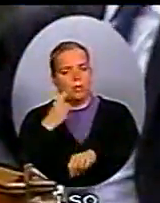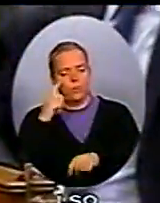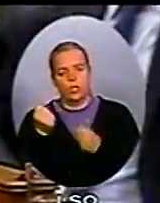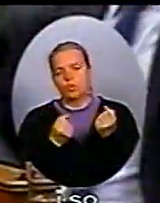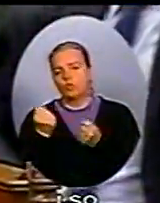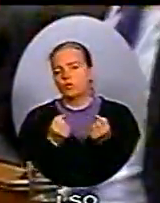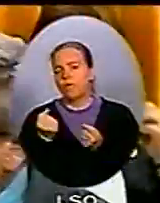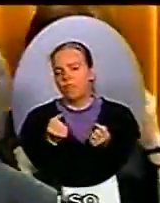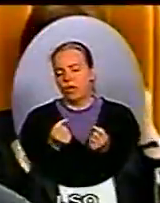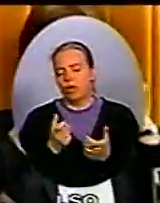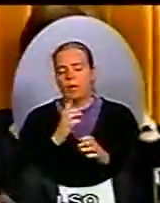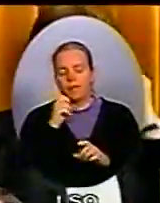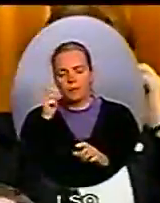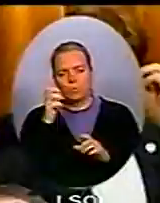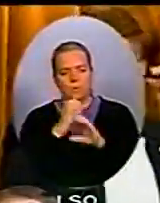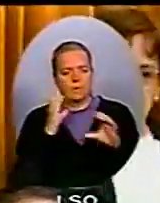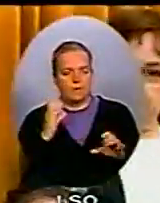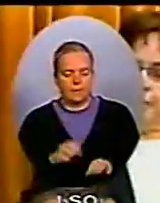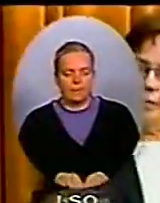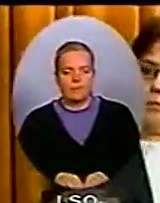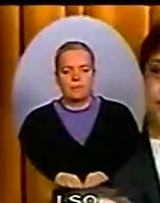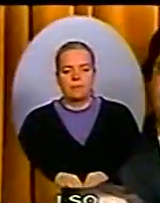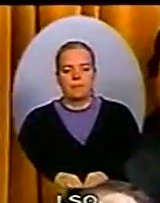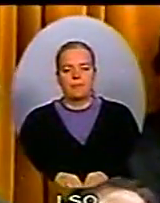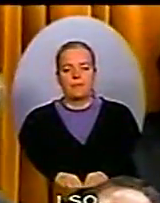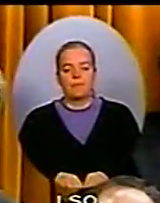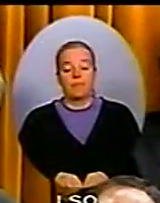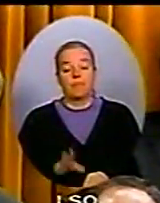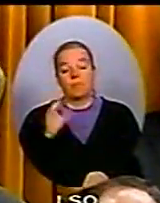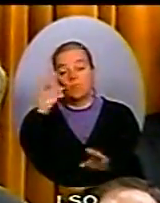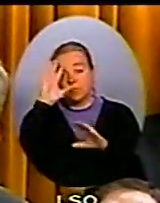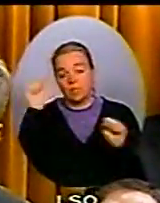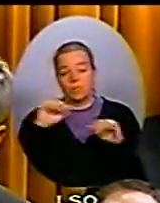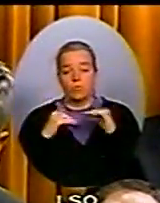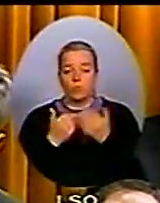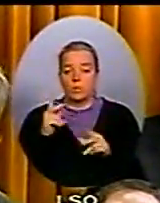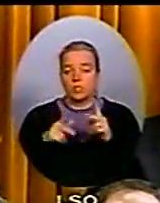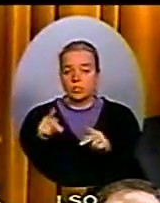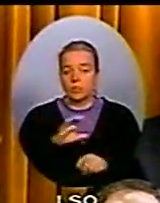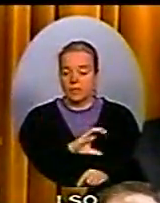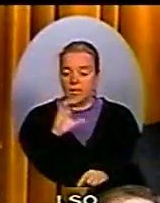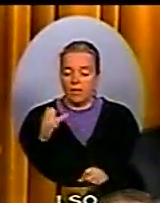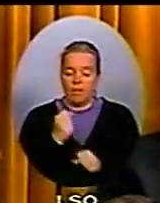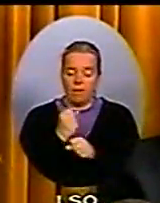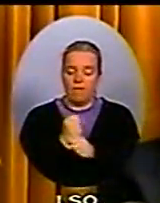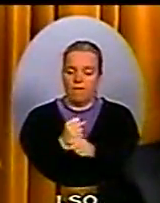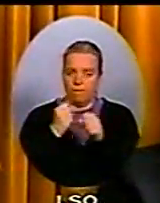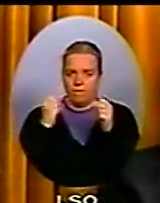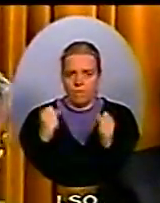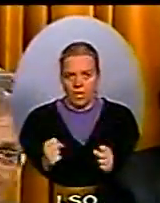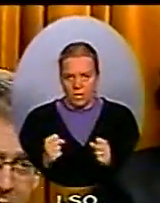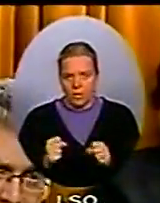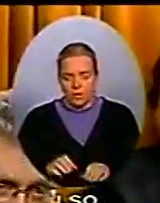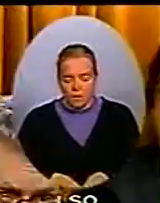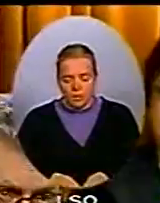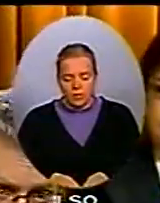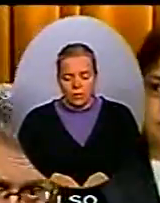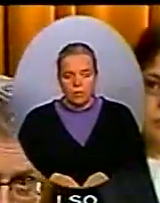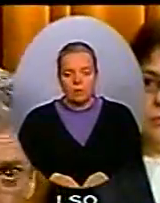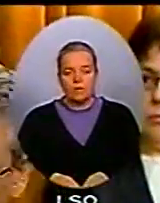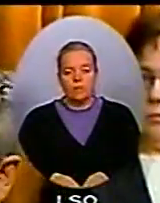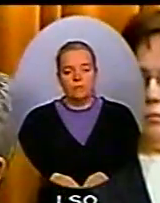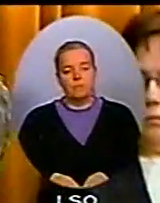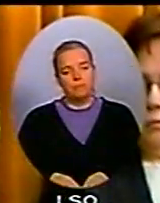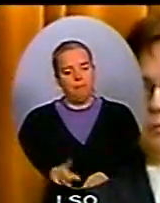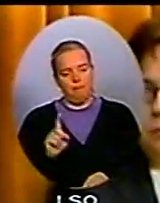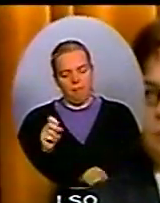Timmins-James. Mr. Speaker, all Canadians work long hours, and they don't expect to get personal chauffeurs, but they do expect that cabinet